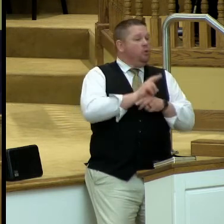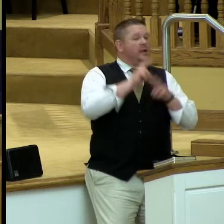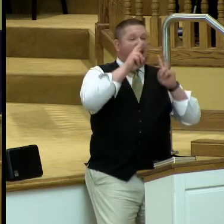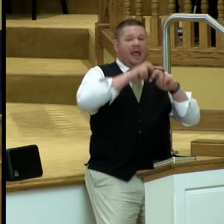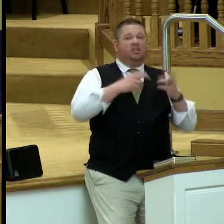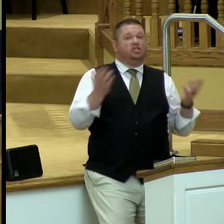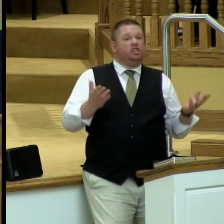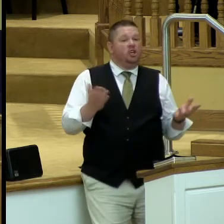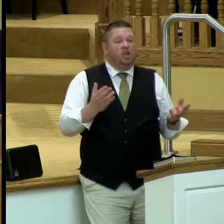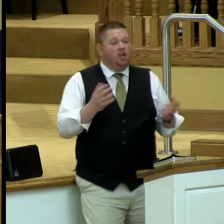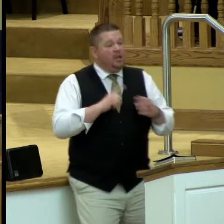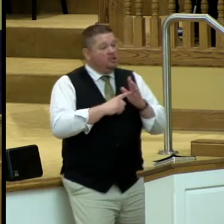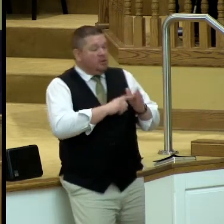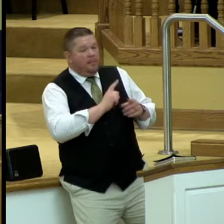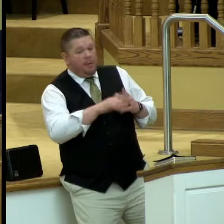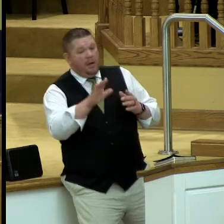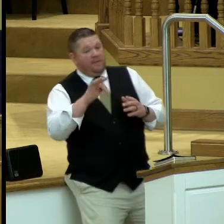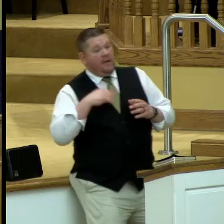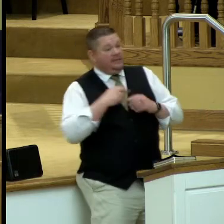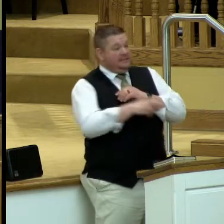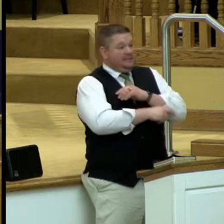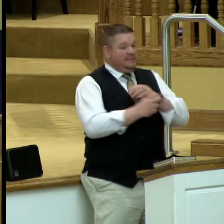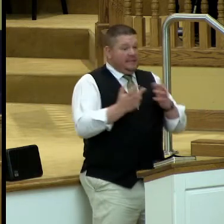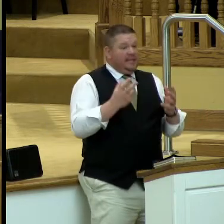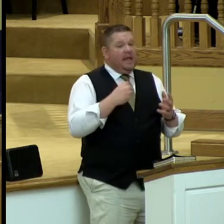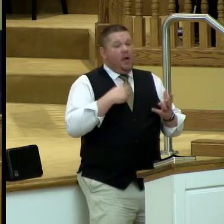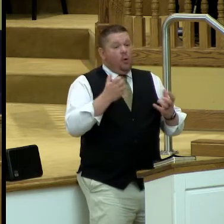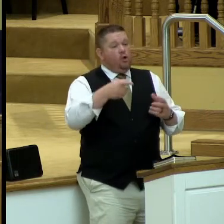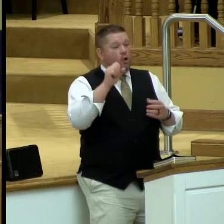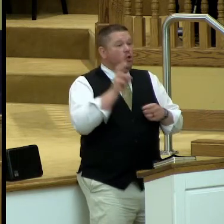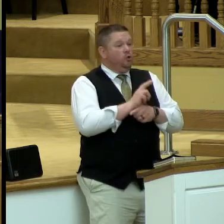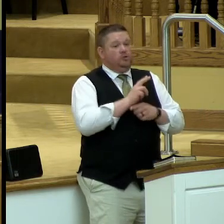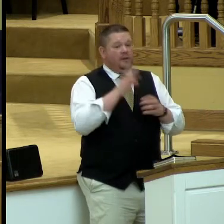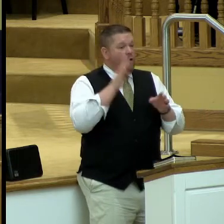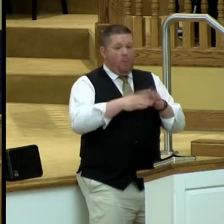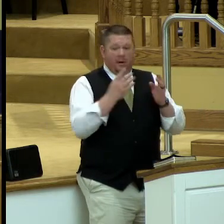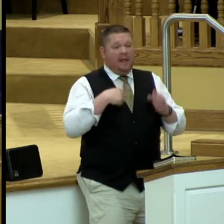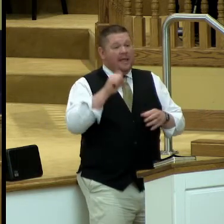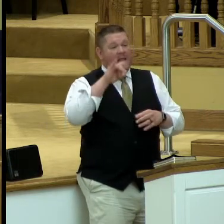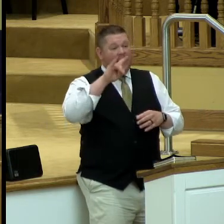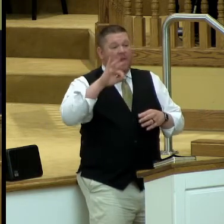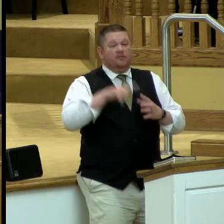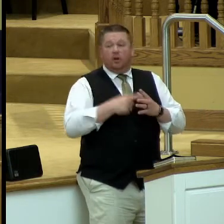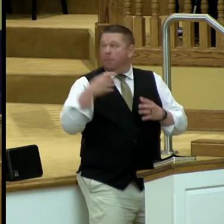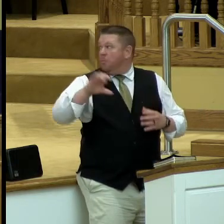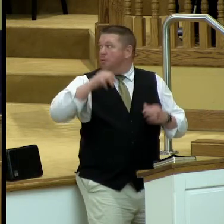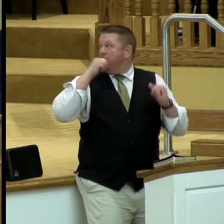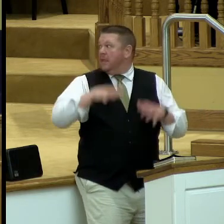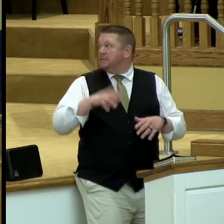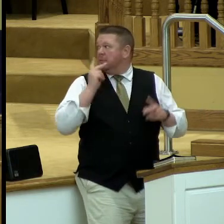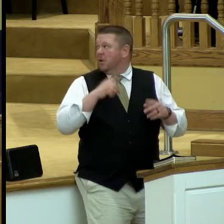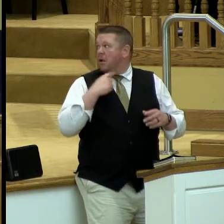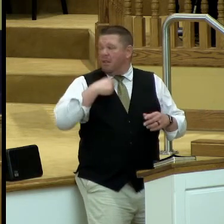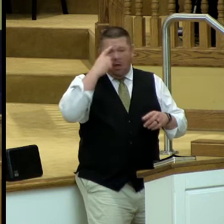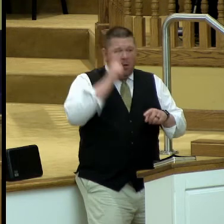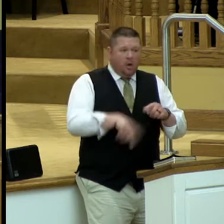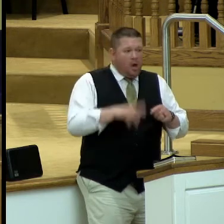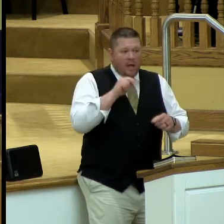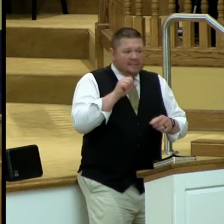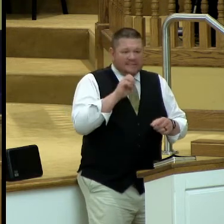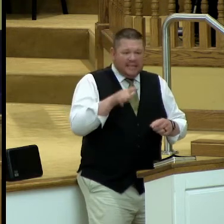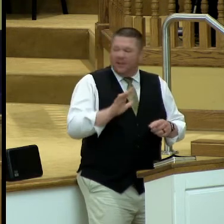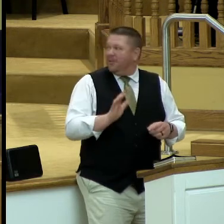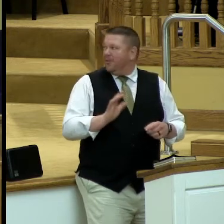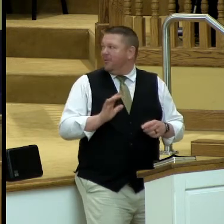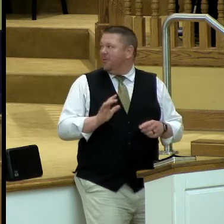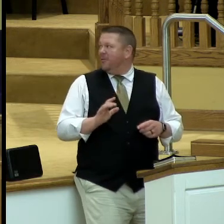using the analogy during this illustration, because if I seal it and I'm like, you can never open it, and then I take the lid off and start pouring blessings out, people are like, I thought you couldn't